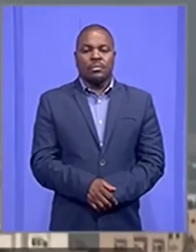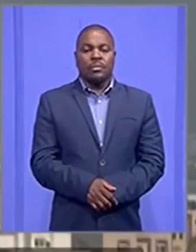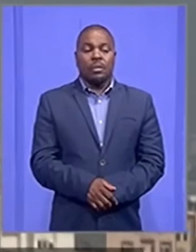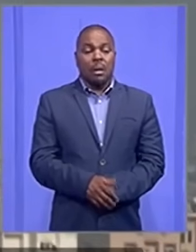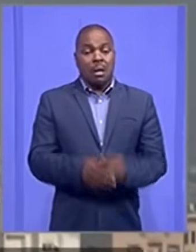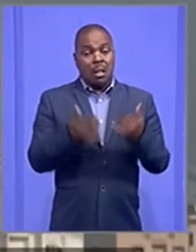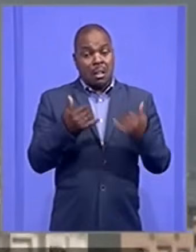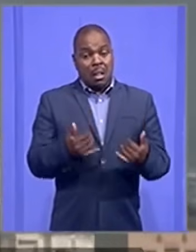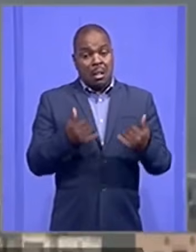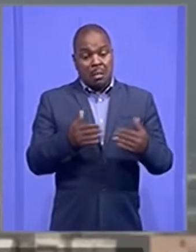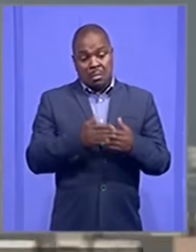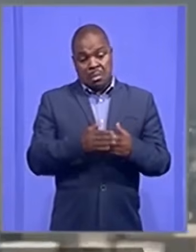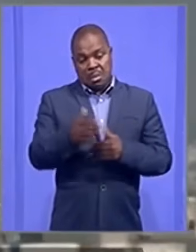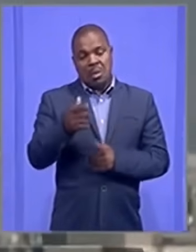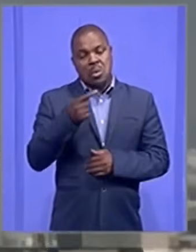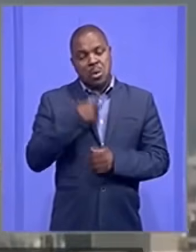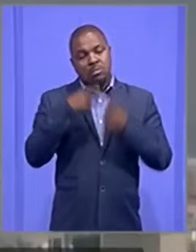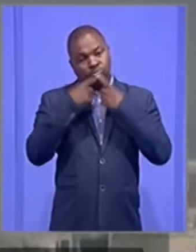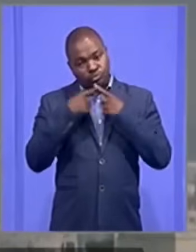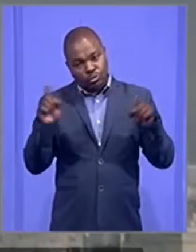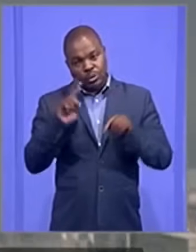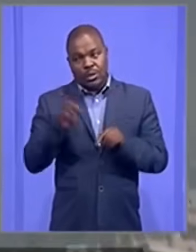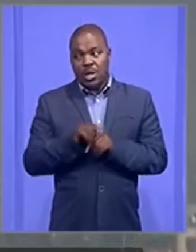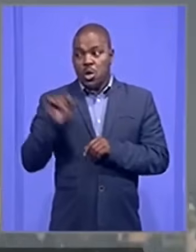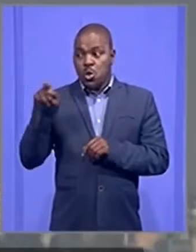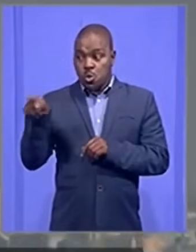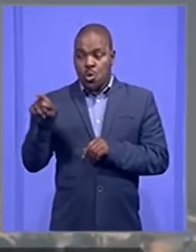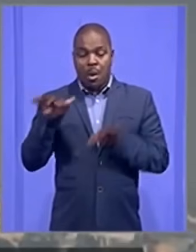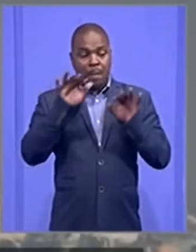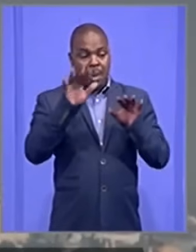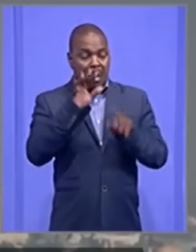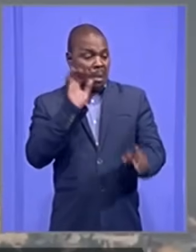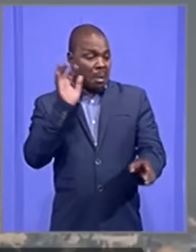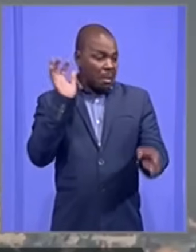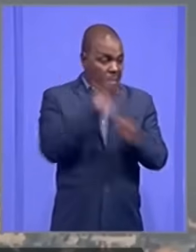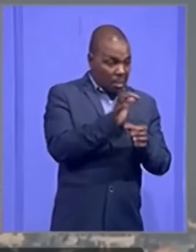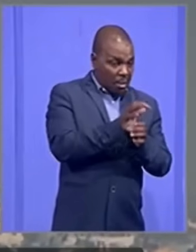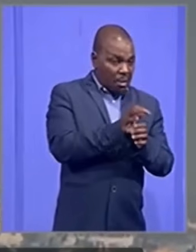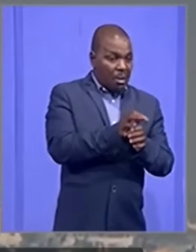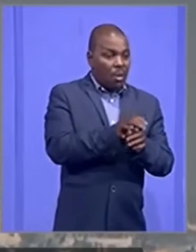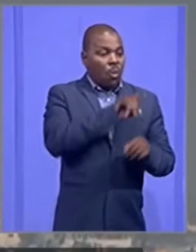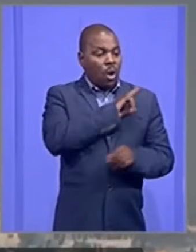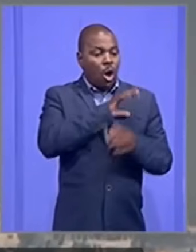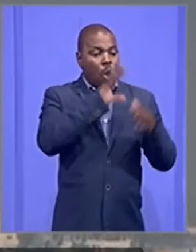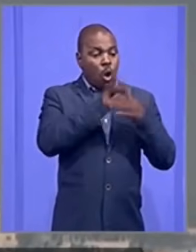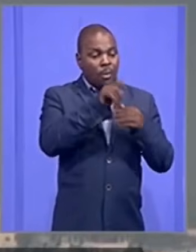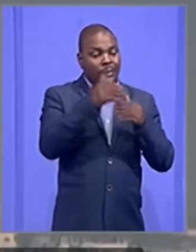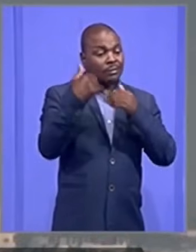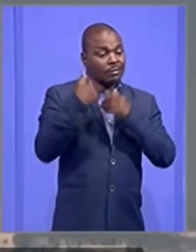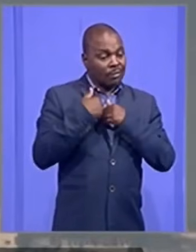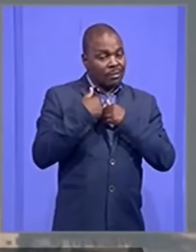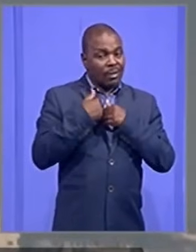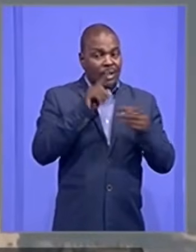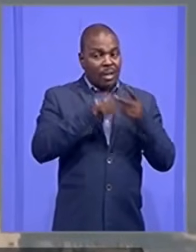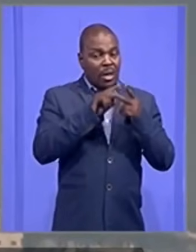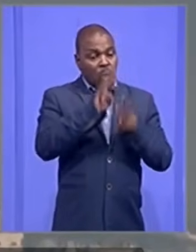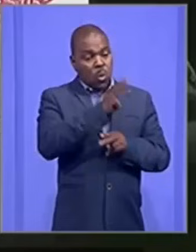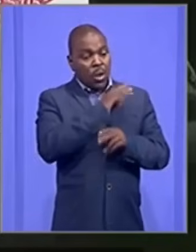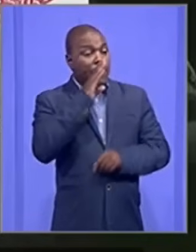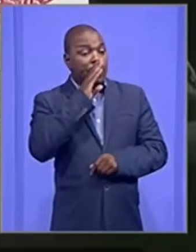From this moment we announce that for every attack toward our people who are safe in their homes without a previous